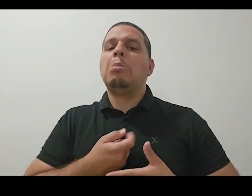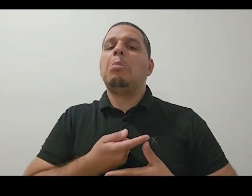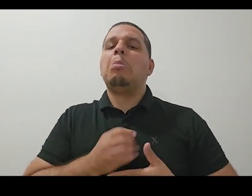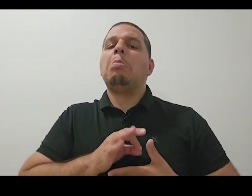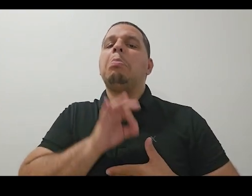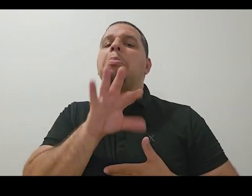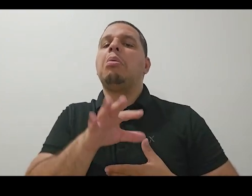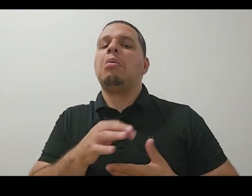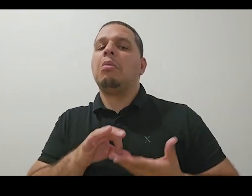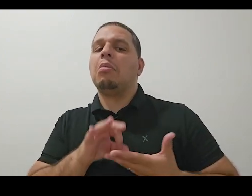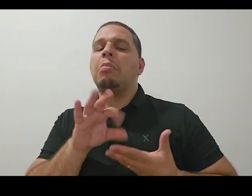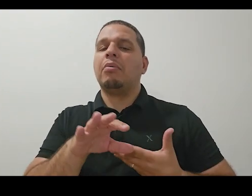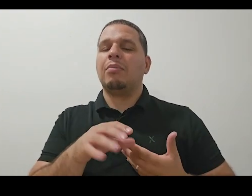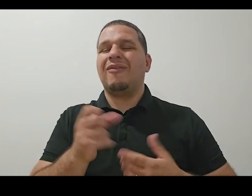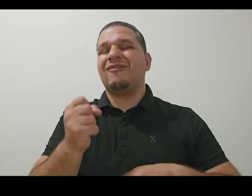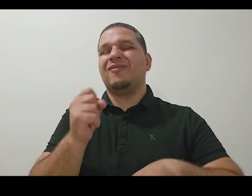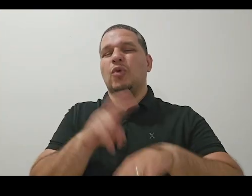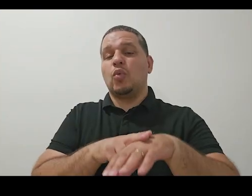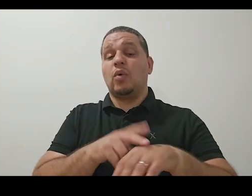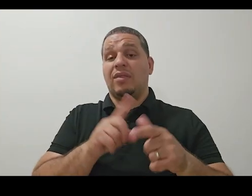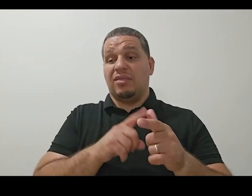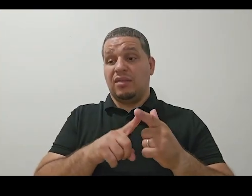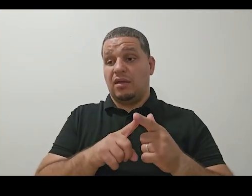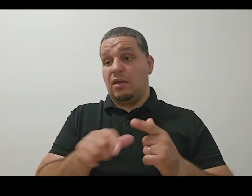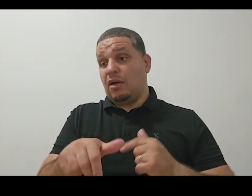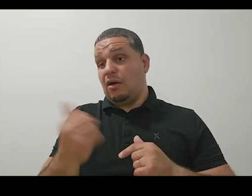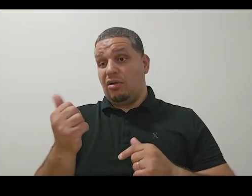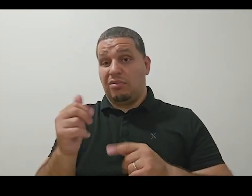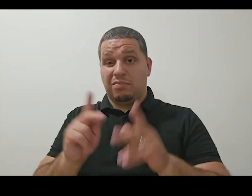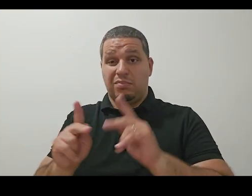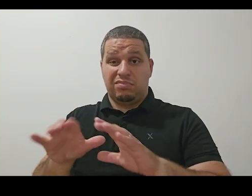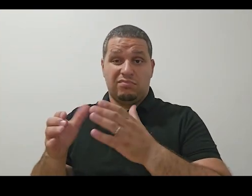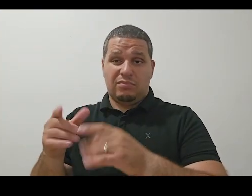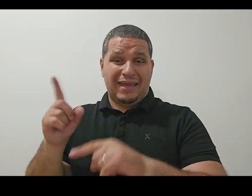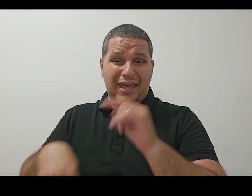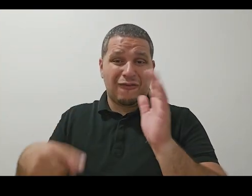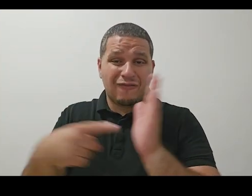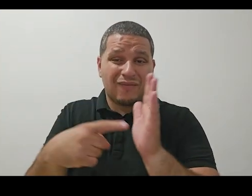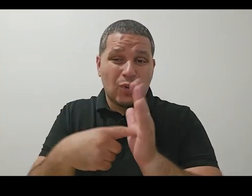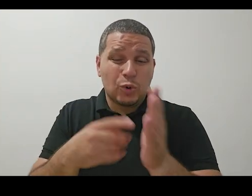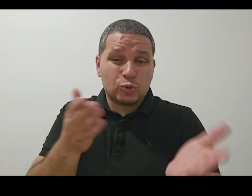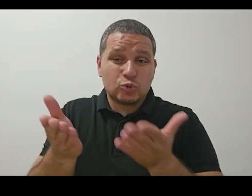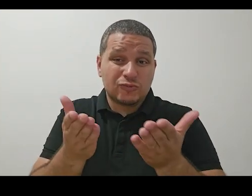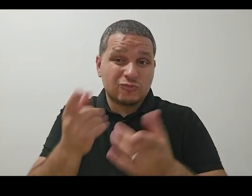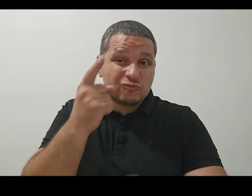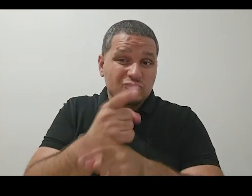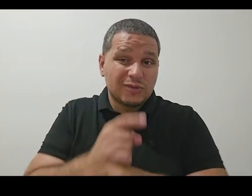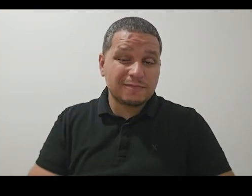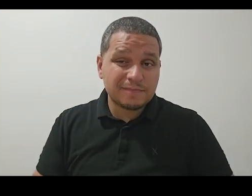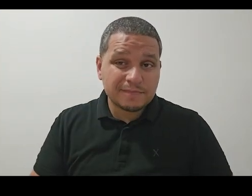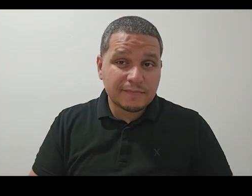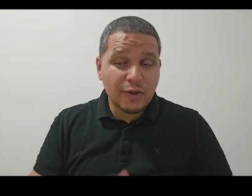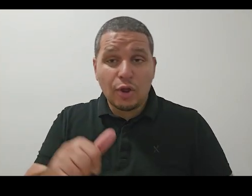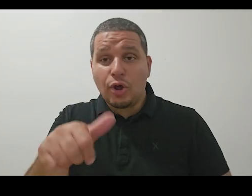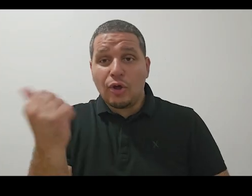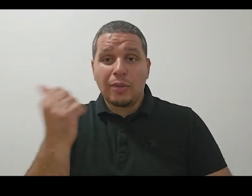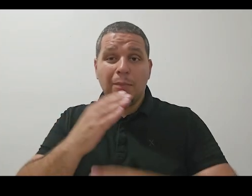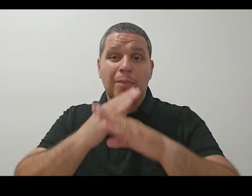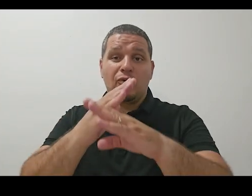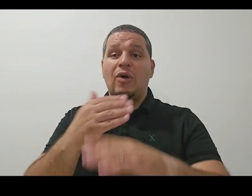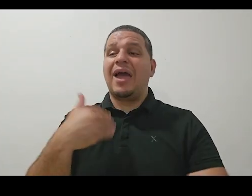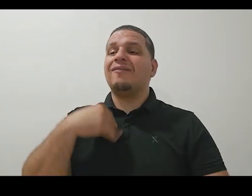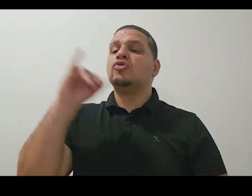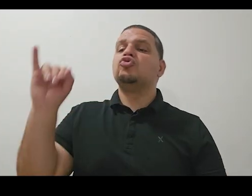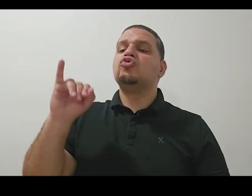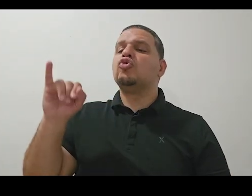And of course, then there are those that can't afford the service. They'll have insurance that'll tell them you're